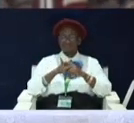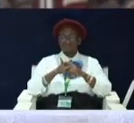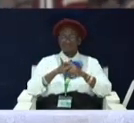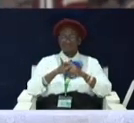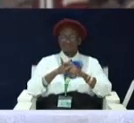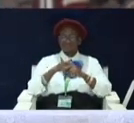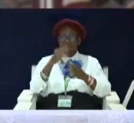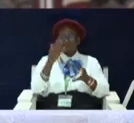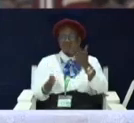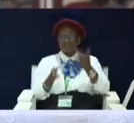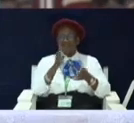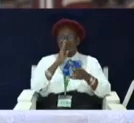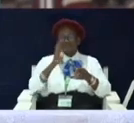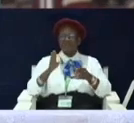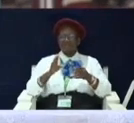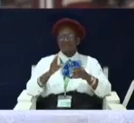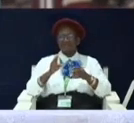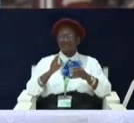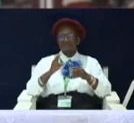Maybe